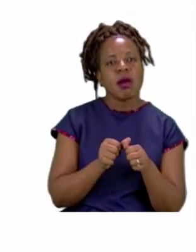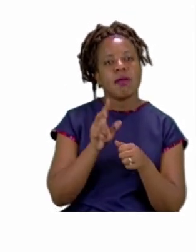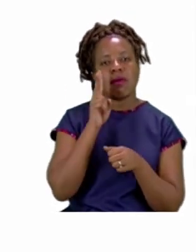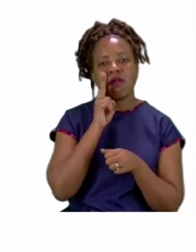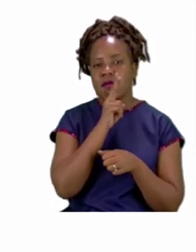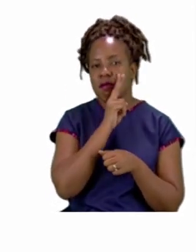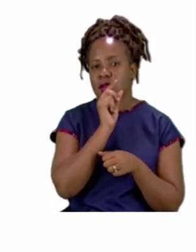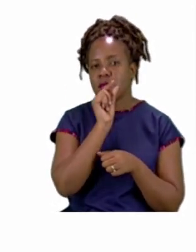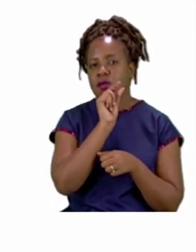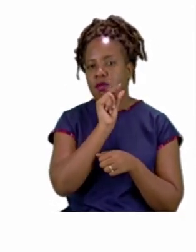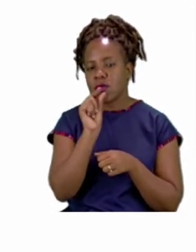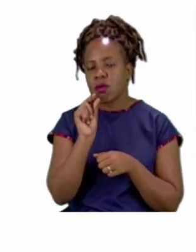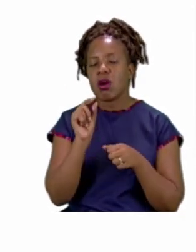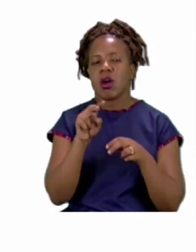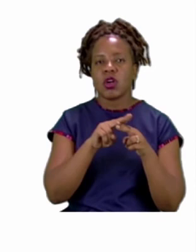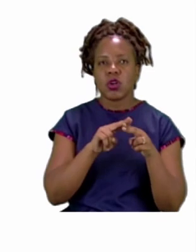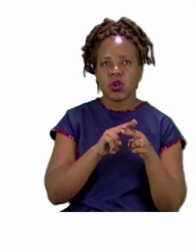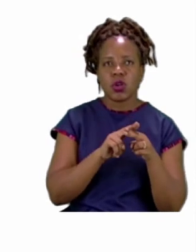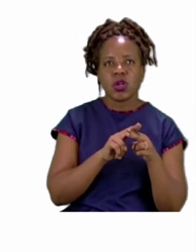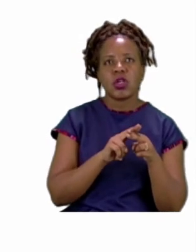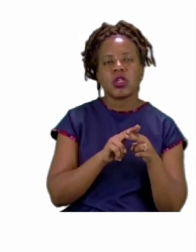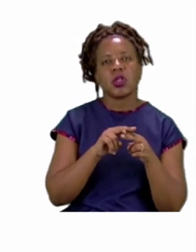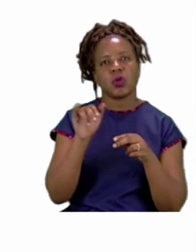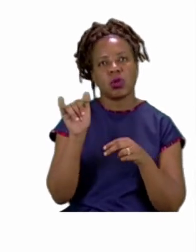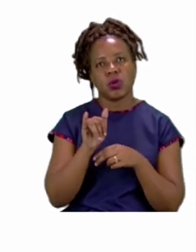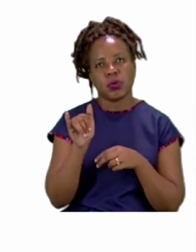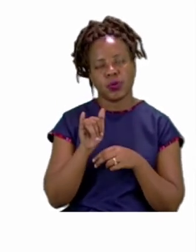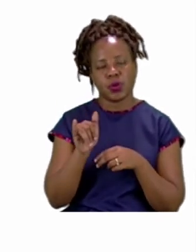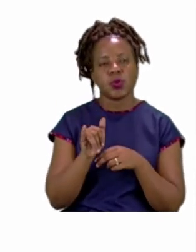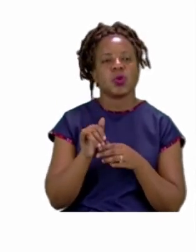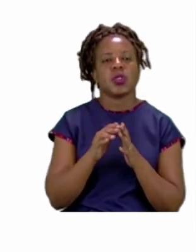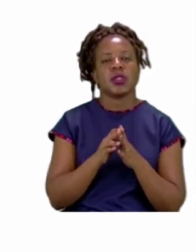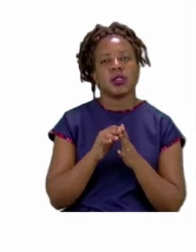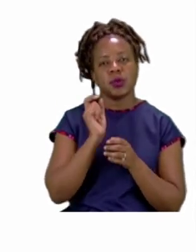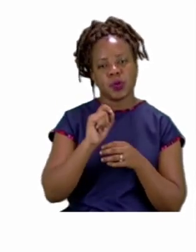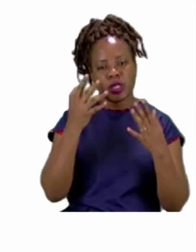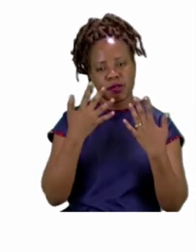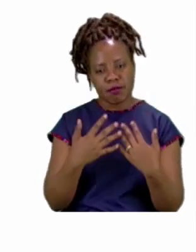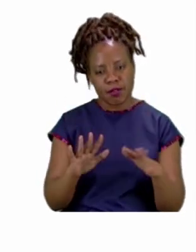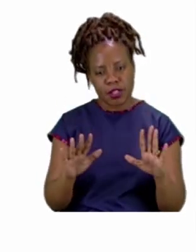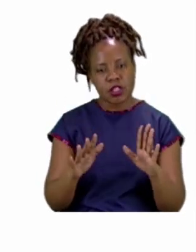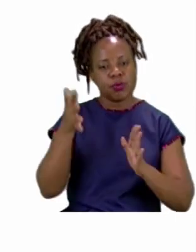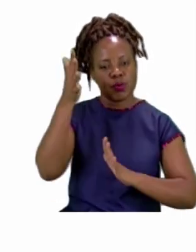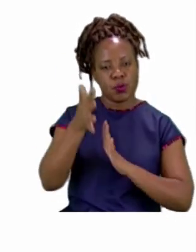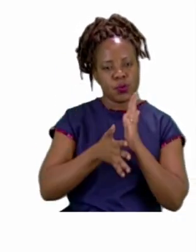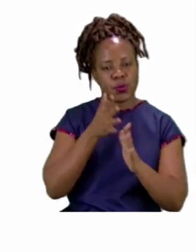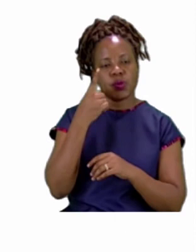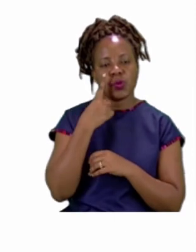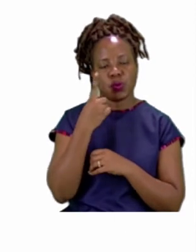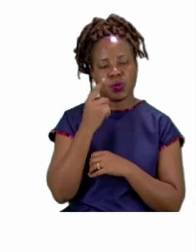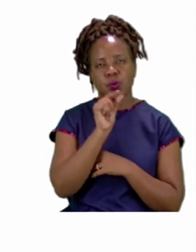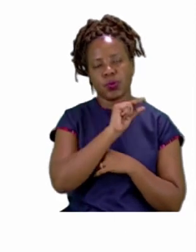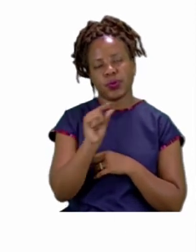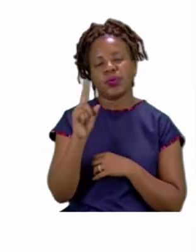down and read it again to make sure it is correct. I will see you soon.